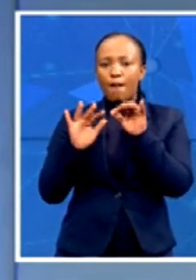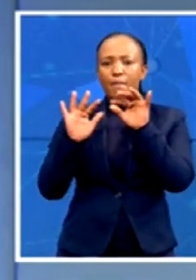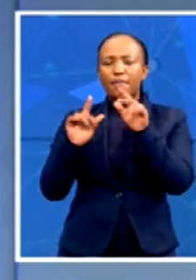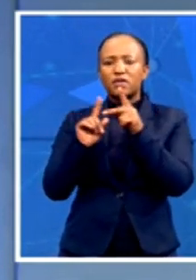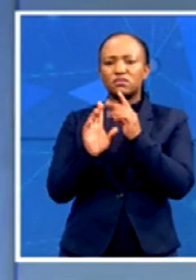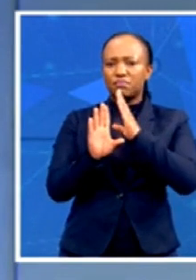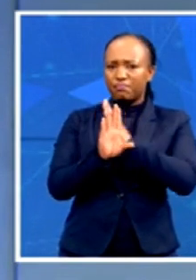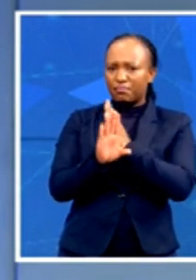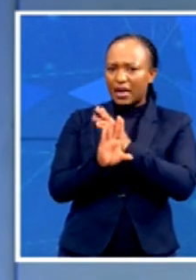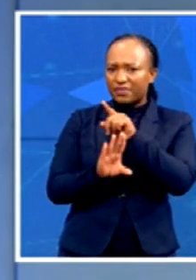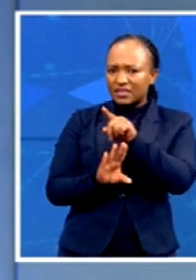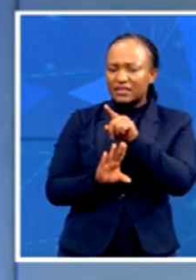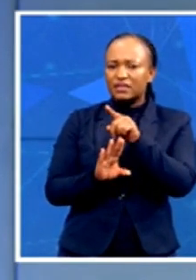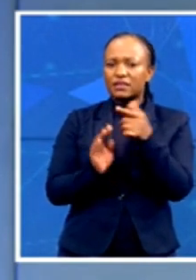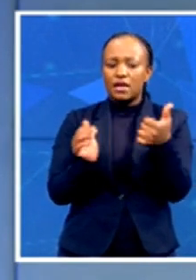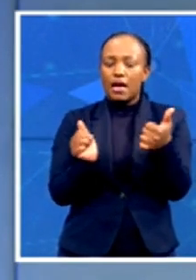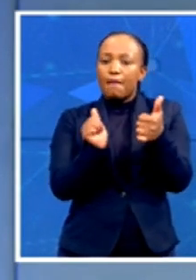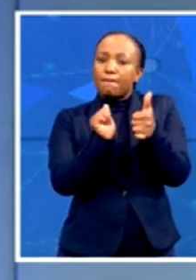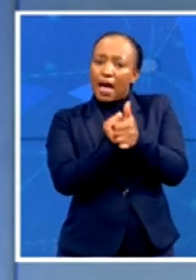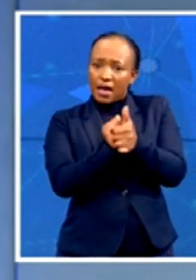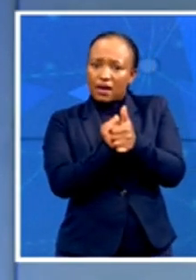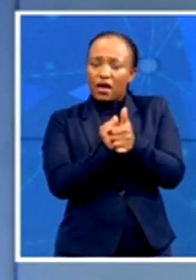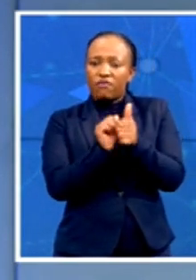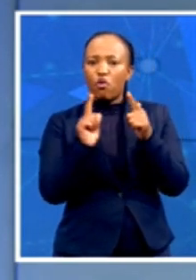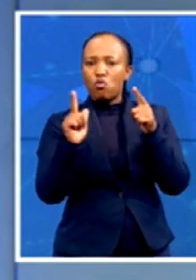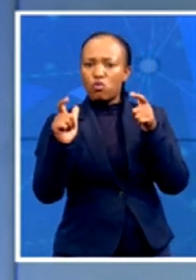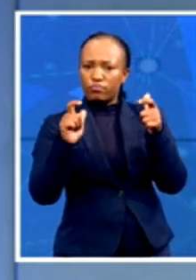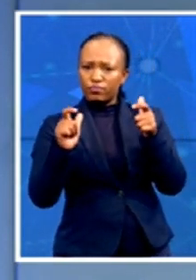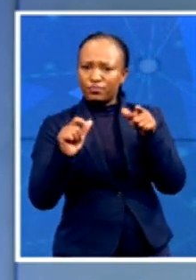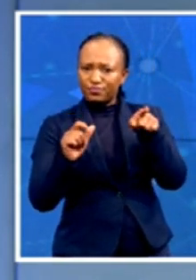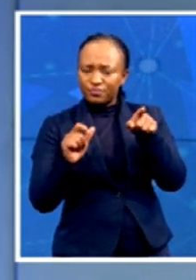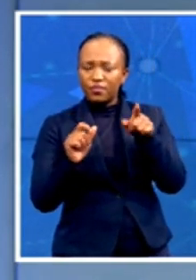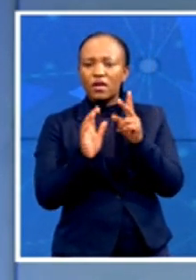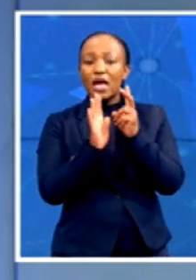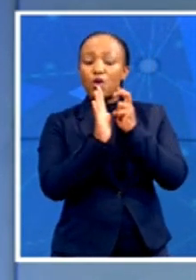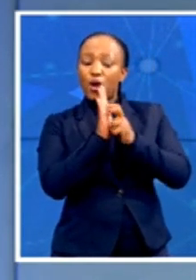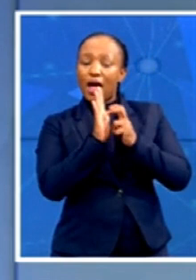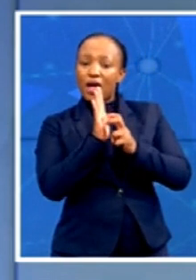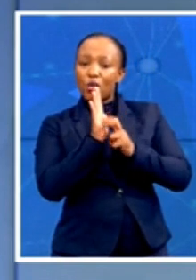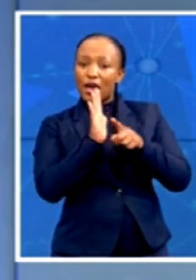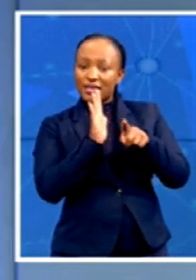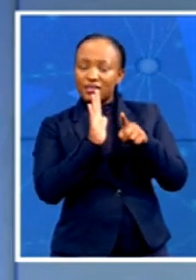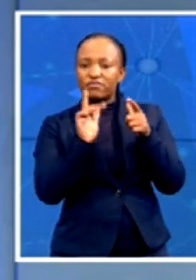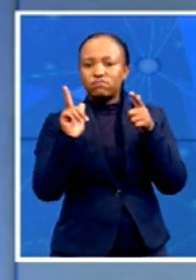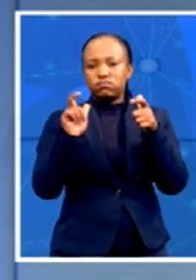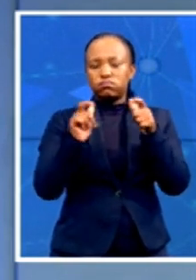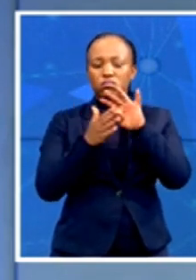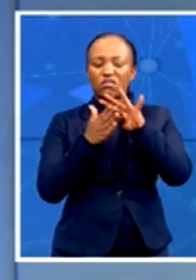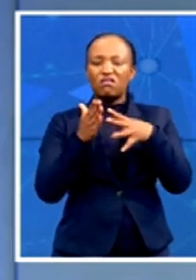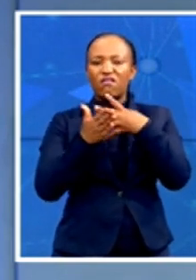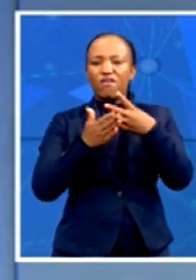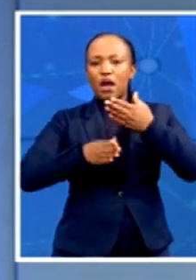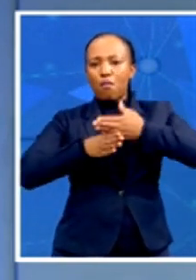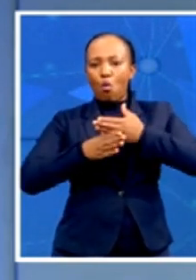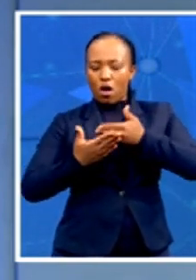partnership regulations. The regulatory framework intends to clarify the various roles